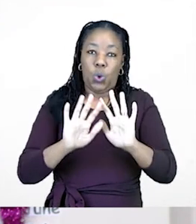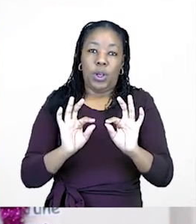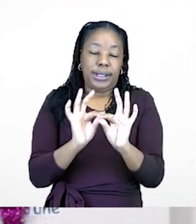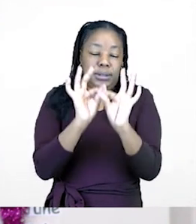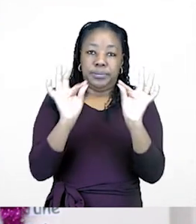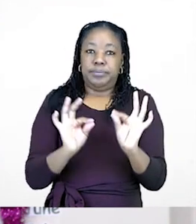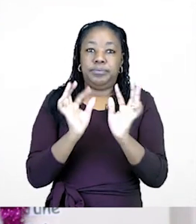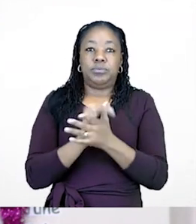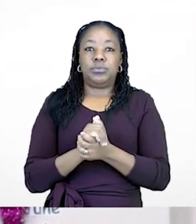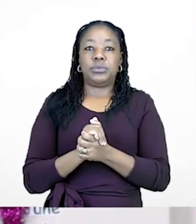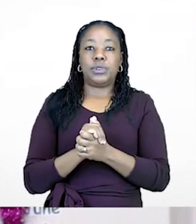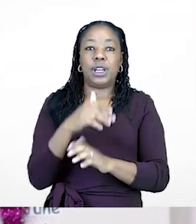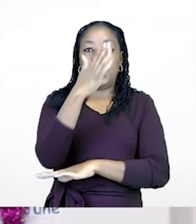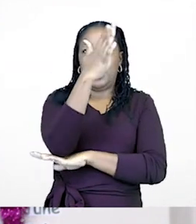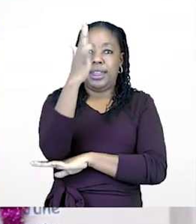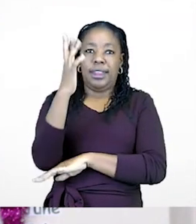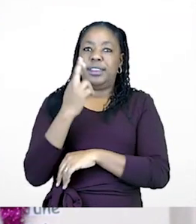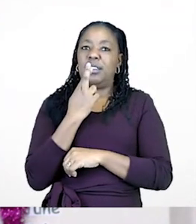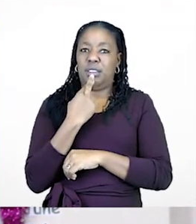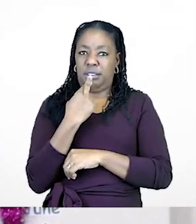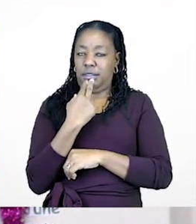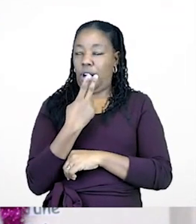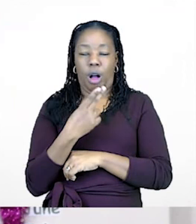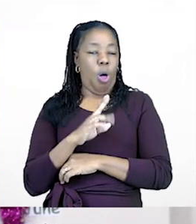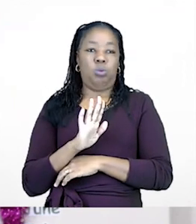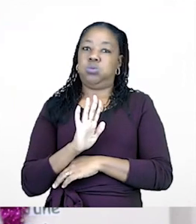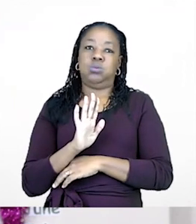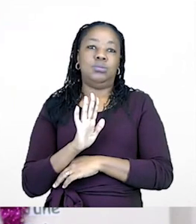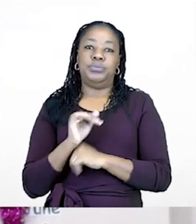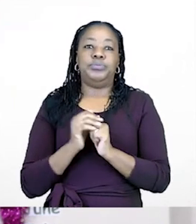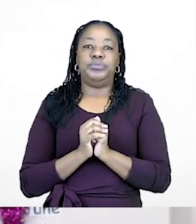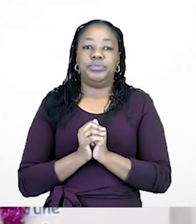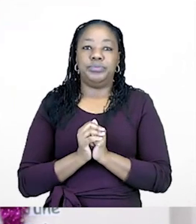Remember, palm trees cannot be red. I've never seen a red palm tree.